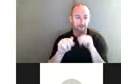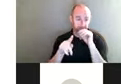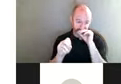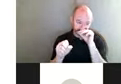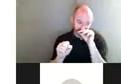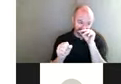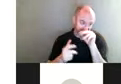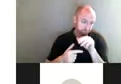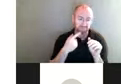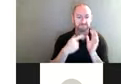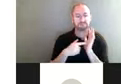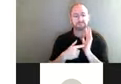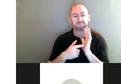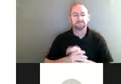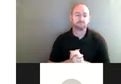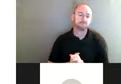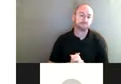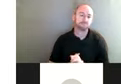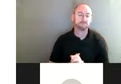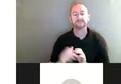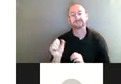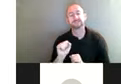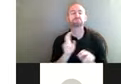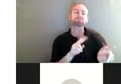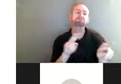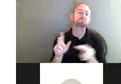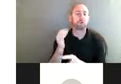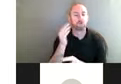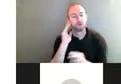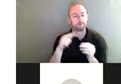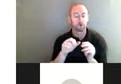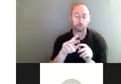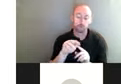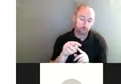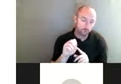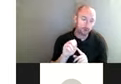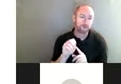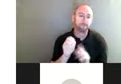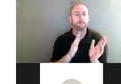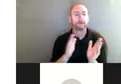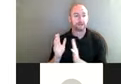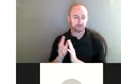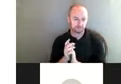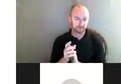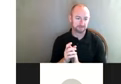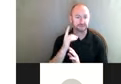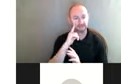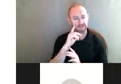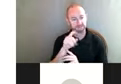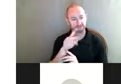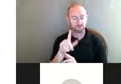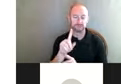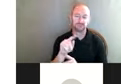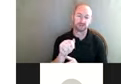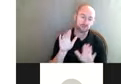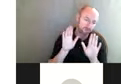so let's say you were exploring Seattle and you wanted to know something about crime distribution and patterns, and you think this is spatial data. Great, I'm